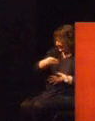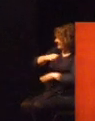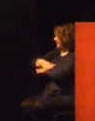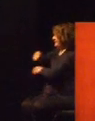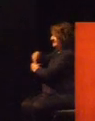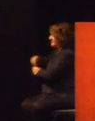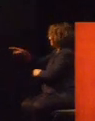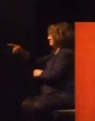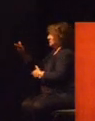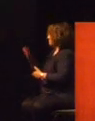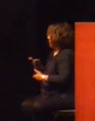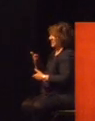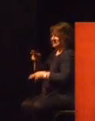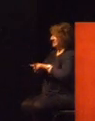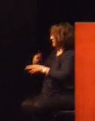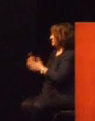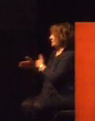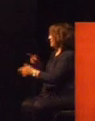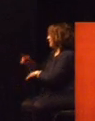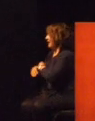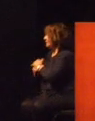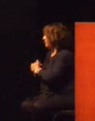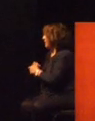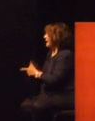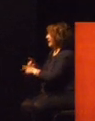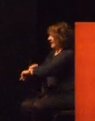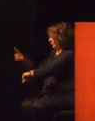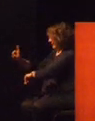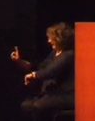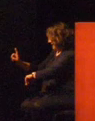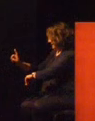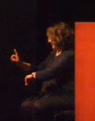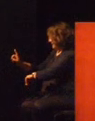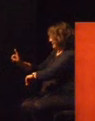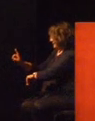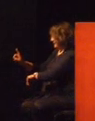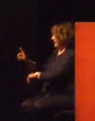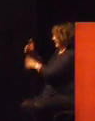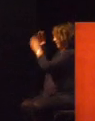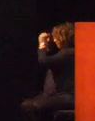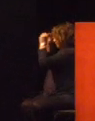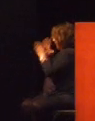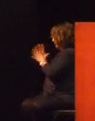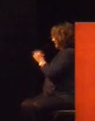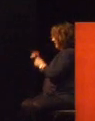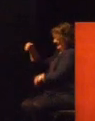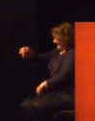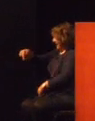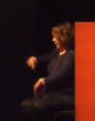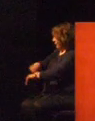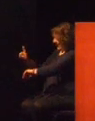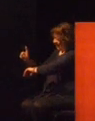you're welcome to sit wherever you are comfortable. And then at 1 o'clock, the joint faculty meeting will convene right back in